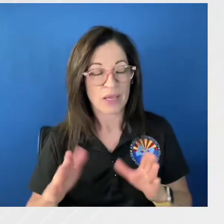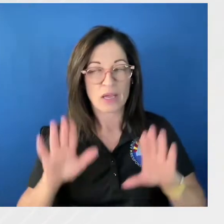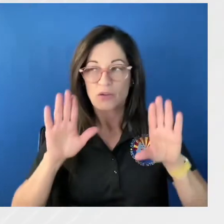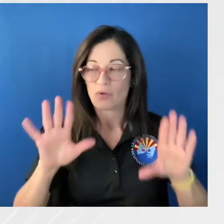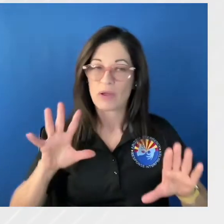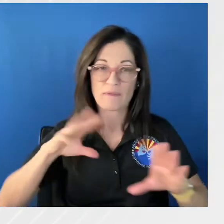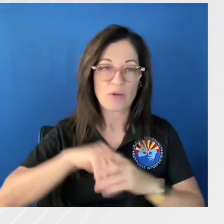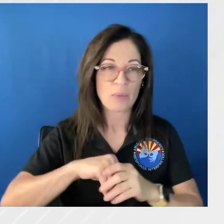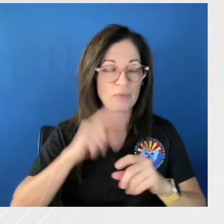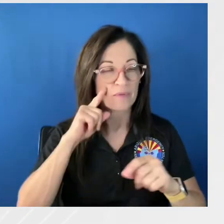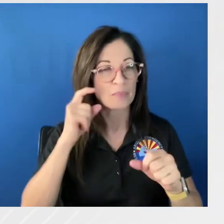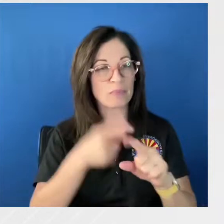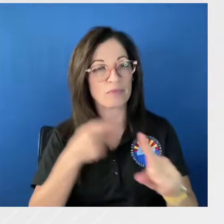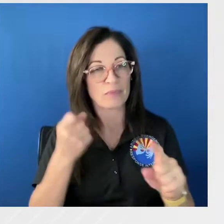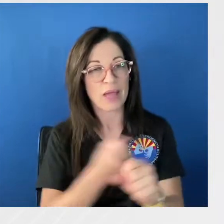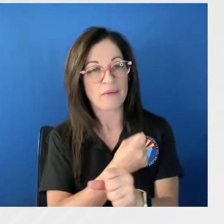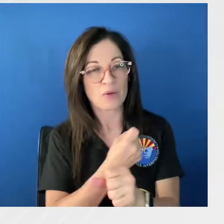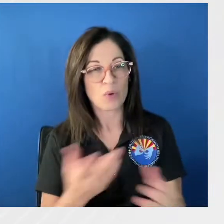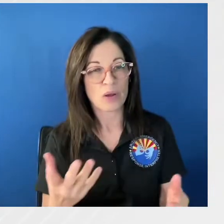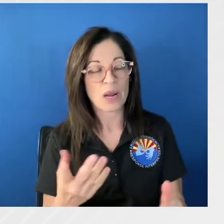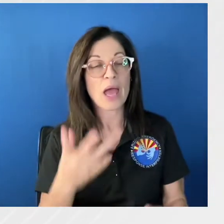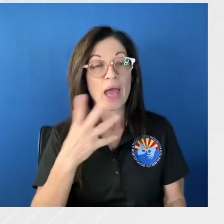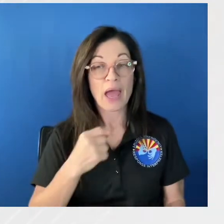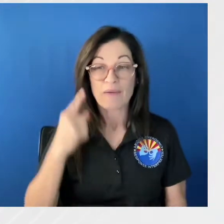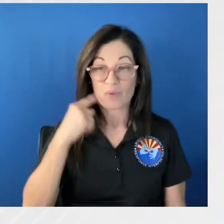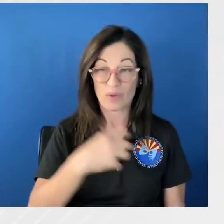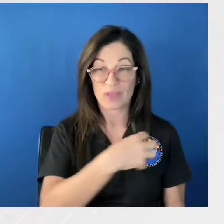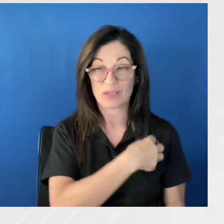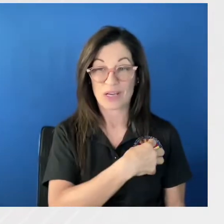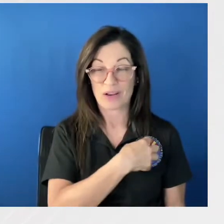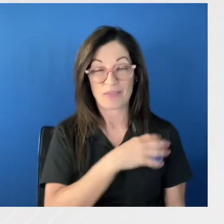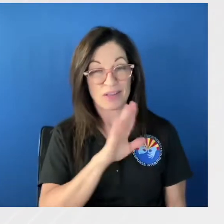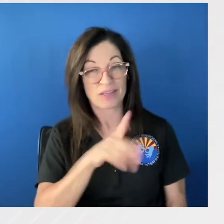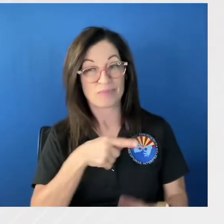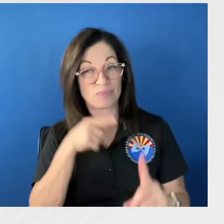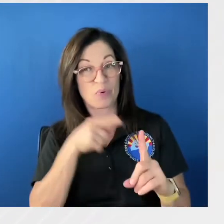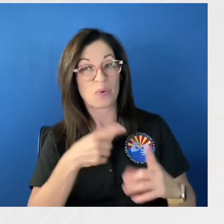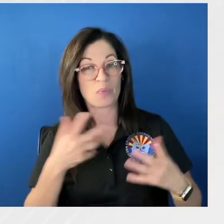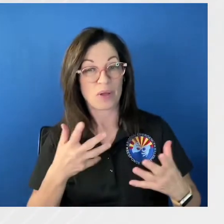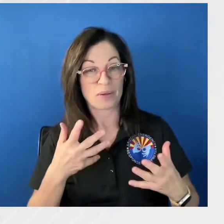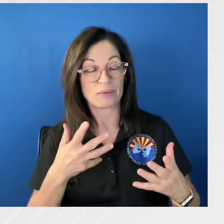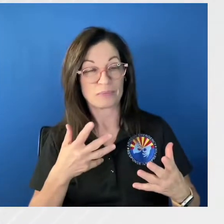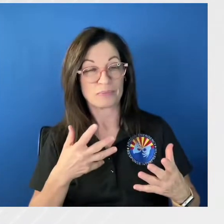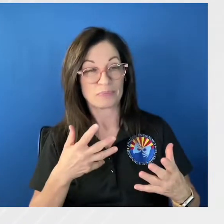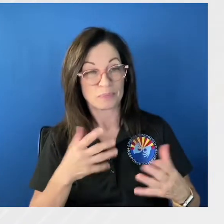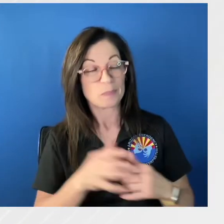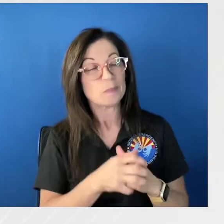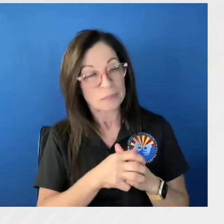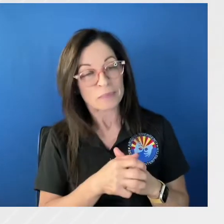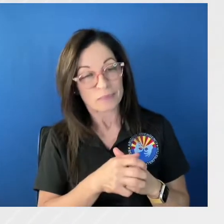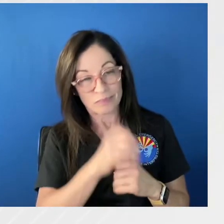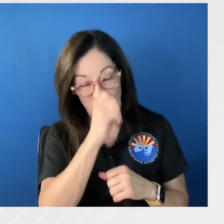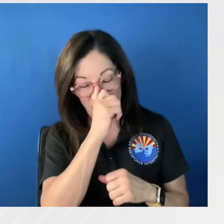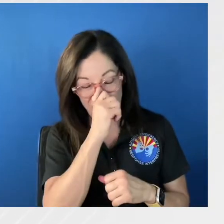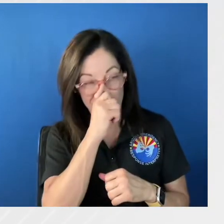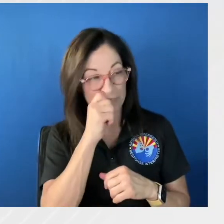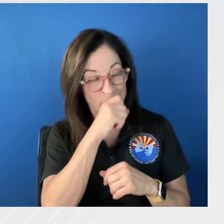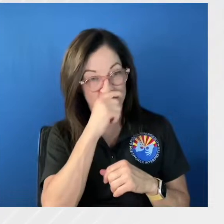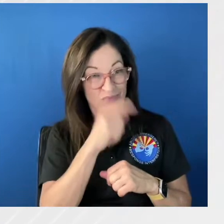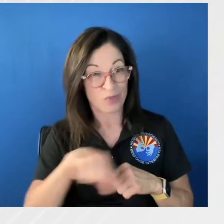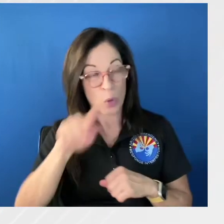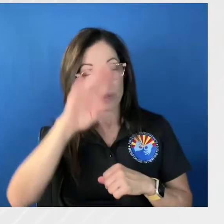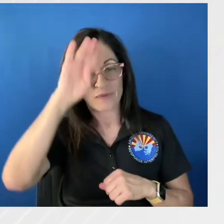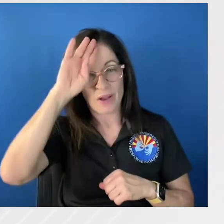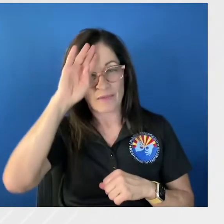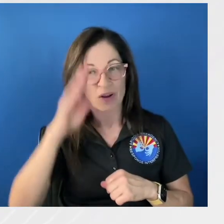effort, and to the sheriff's point is, you know, the firefighters, they're local as well,